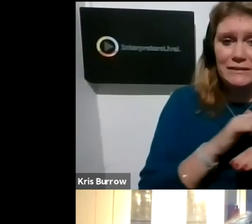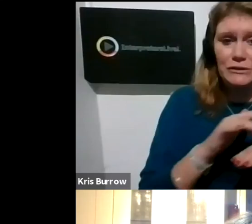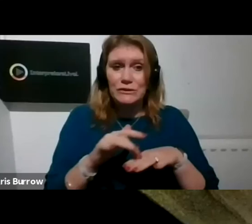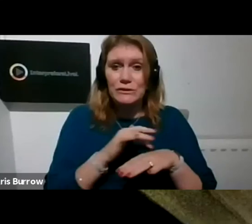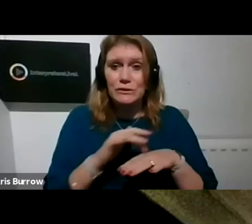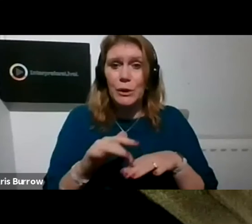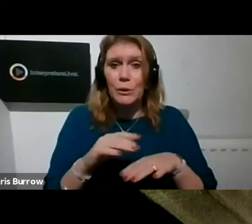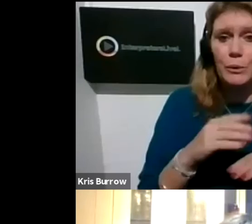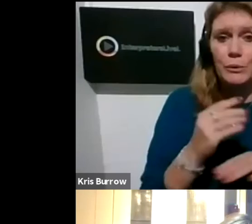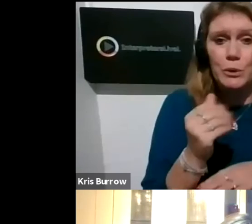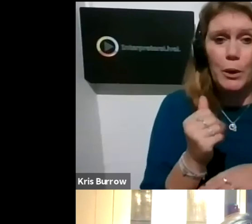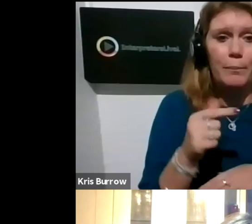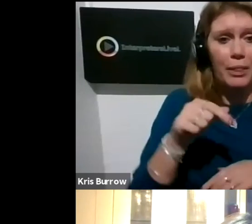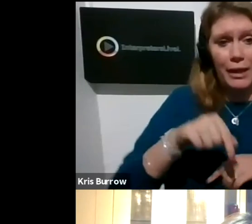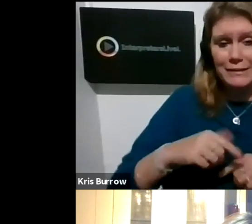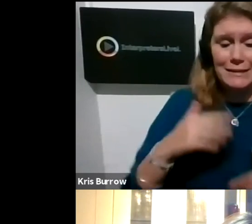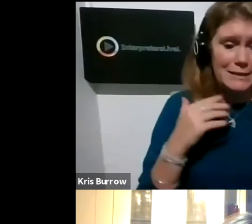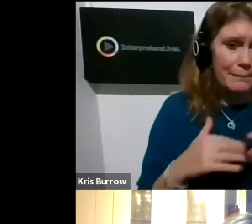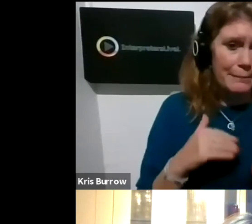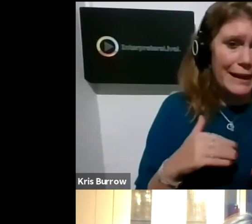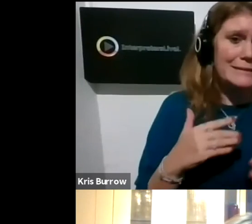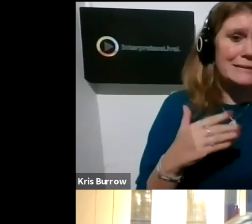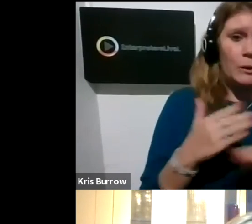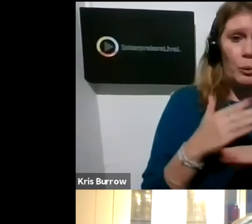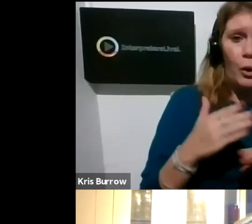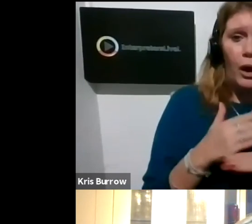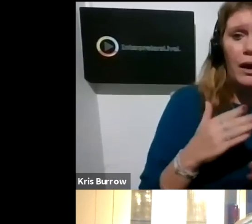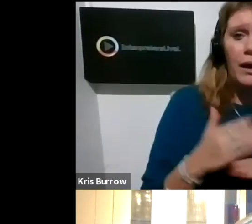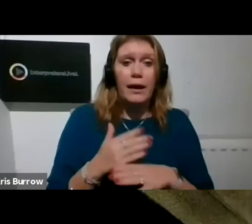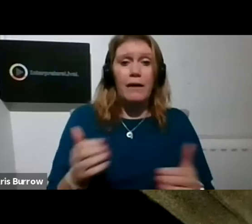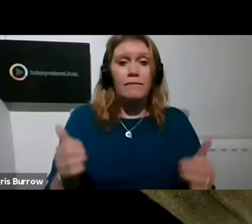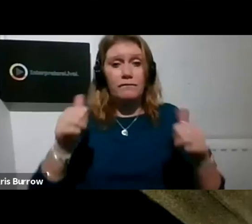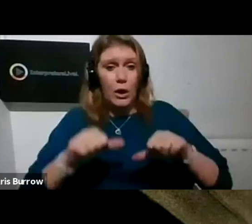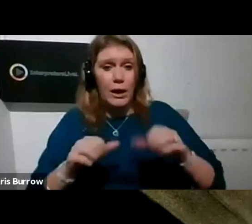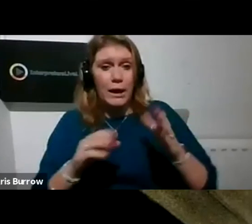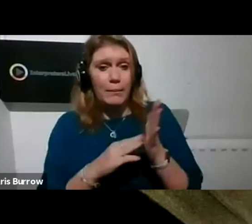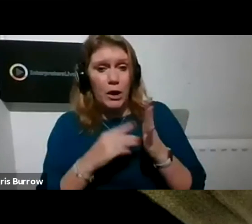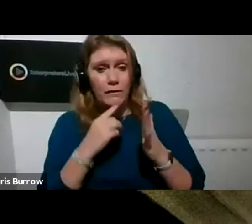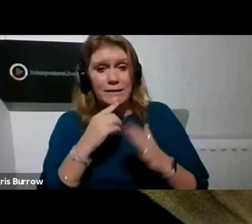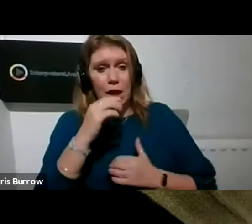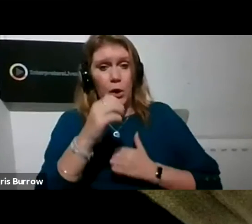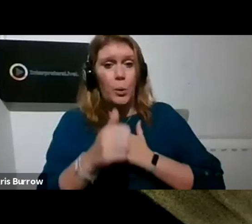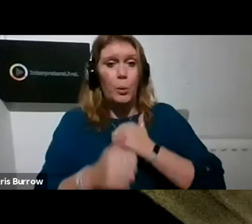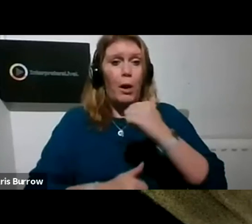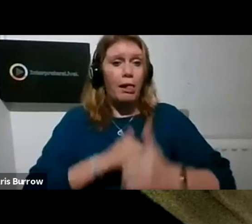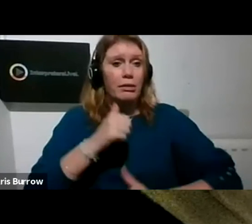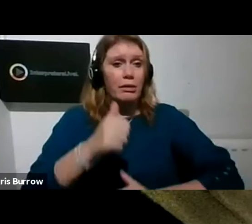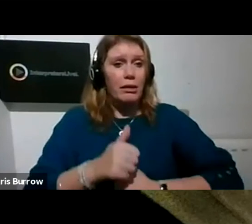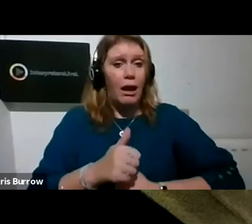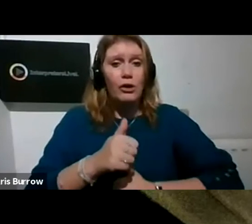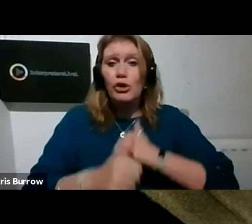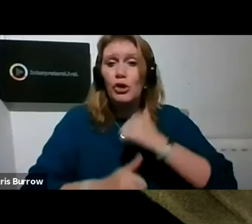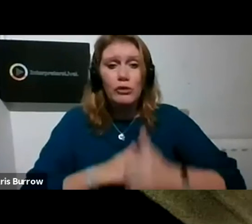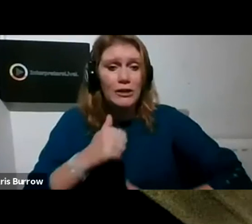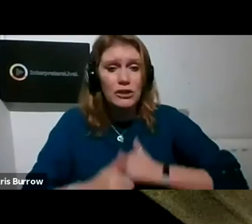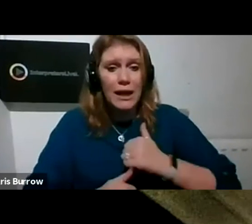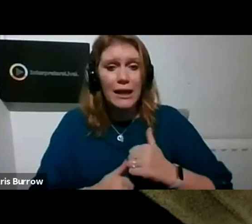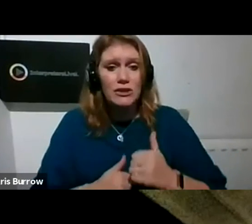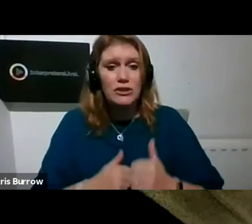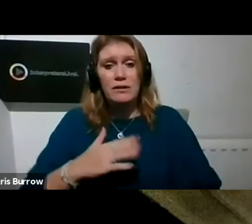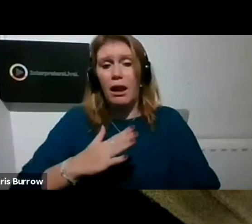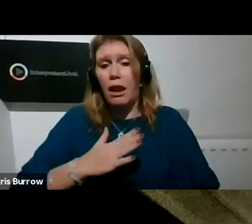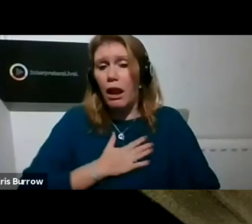just this amazing piece. And finally, Margaret says, well done, congratulations to you all. I really love the way